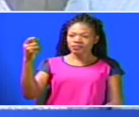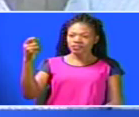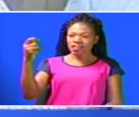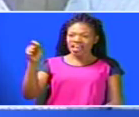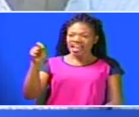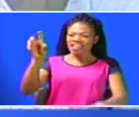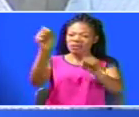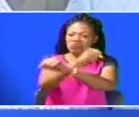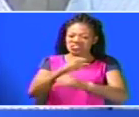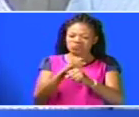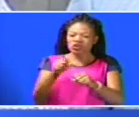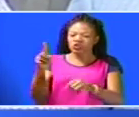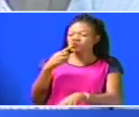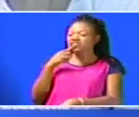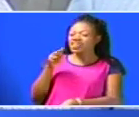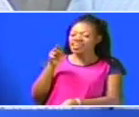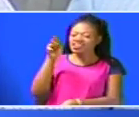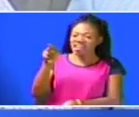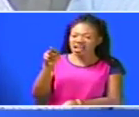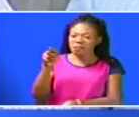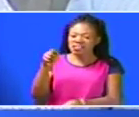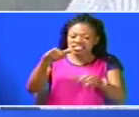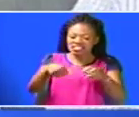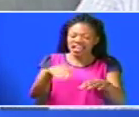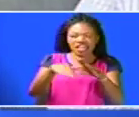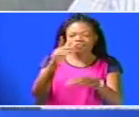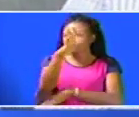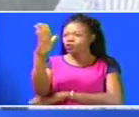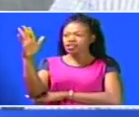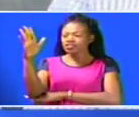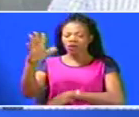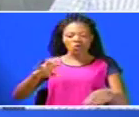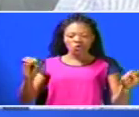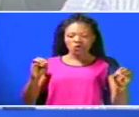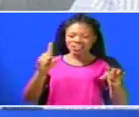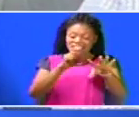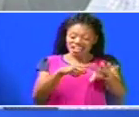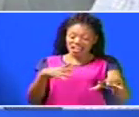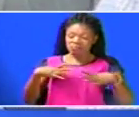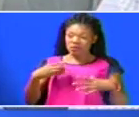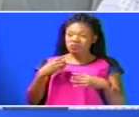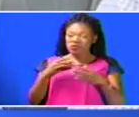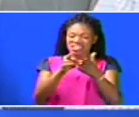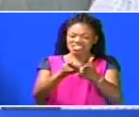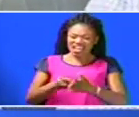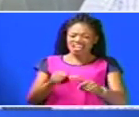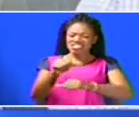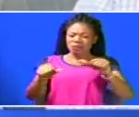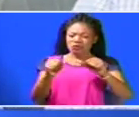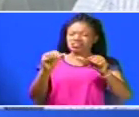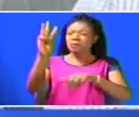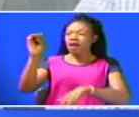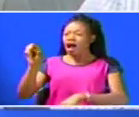can they be categorized as forest dwellers. When people talk about this area, it may look like it is just a